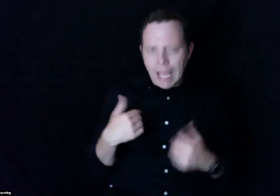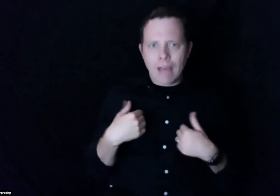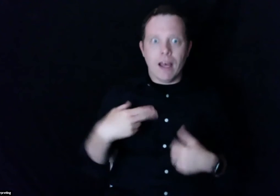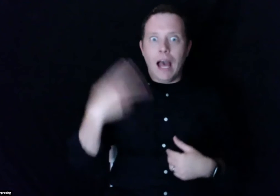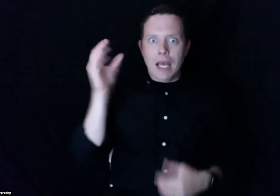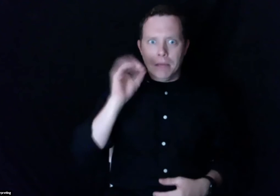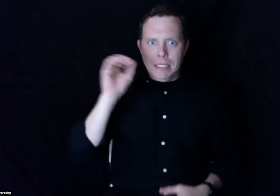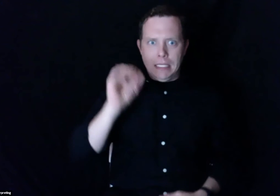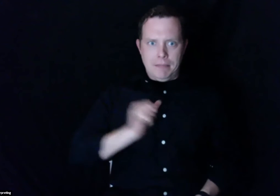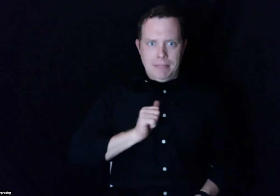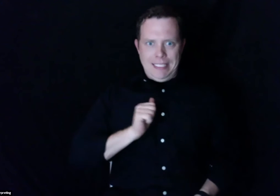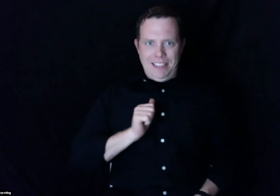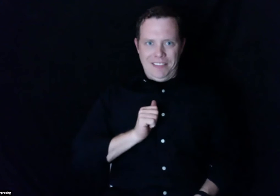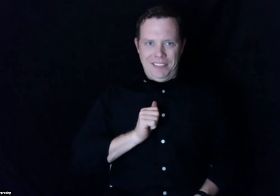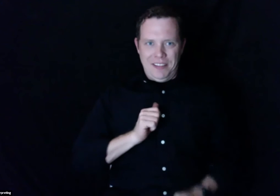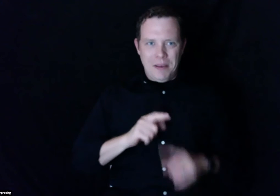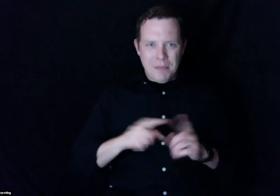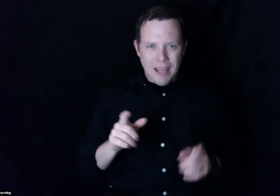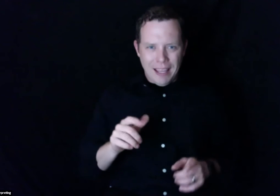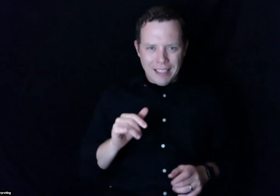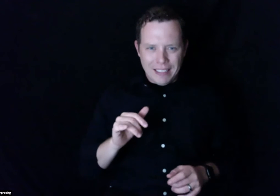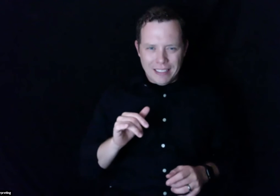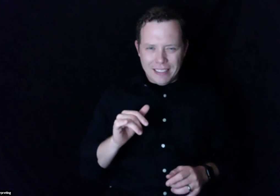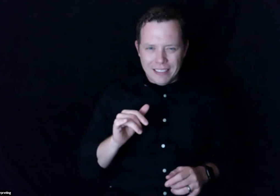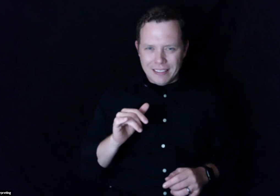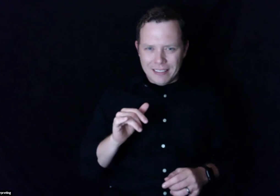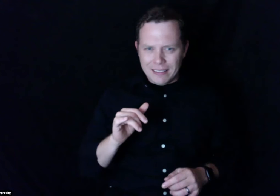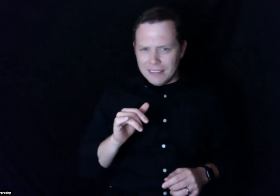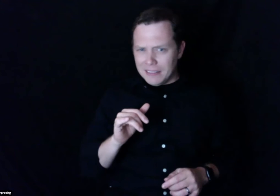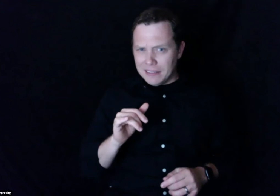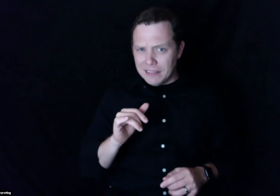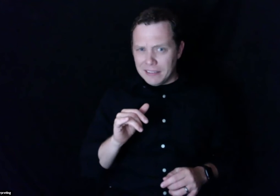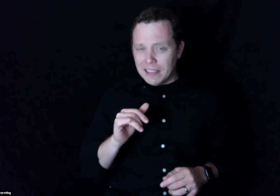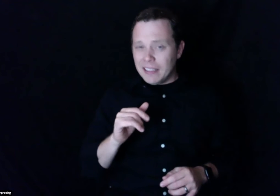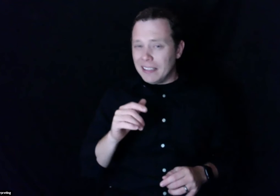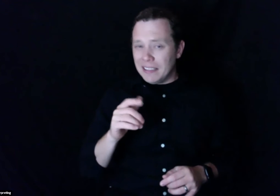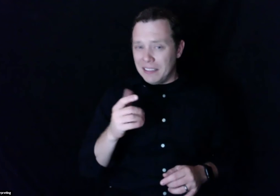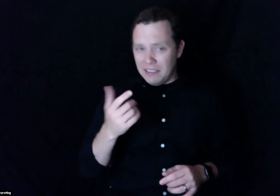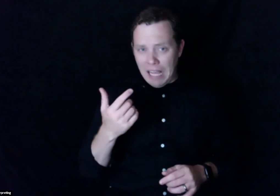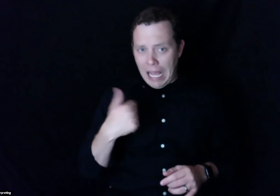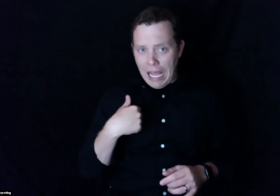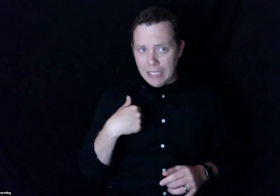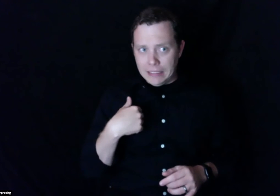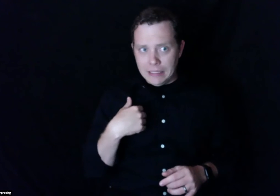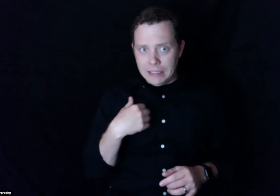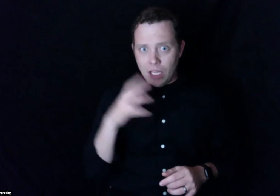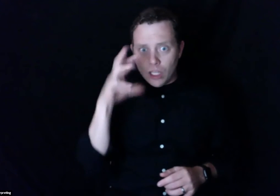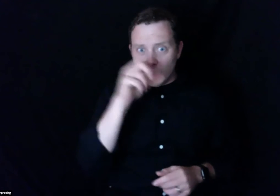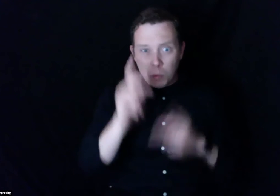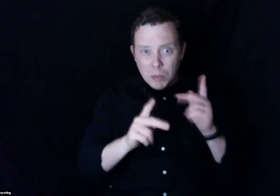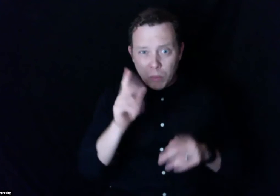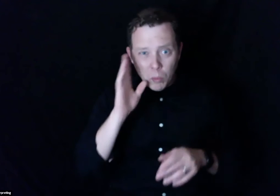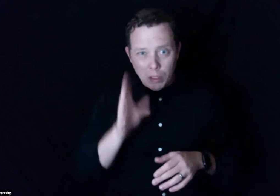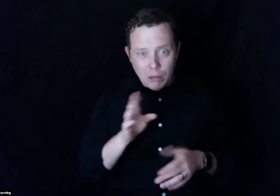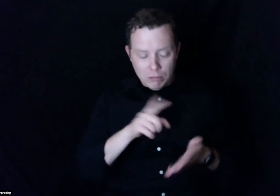the idea that somebody would not be curious, would not look beforehand, I think would be a silly